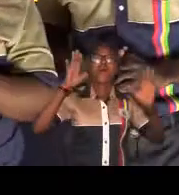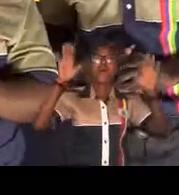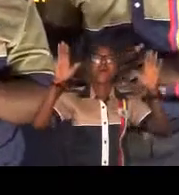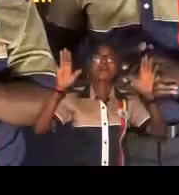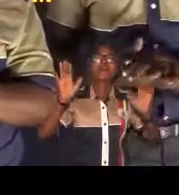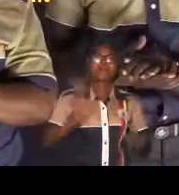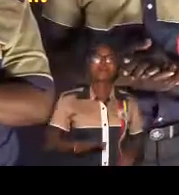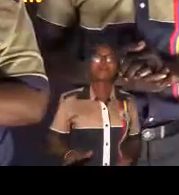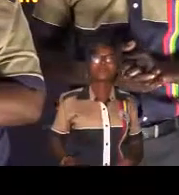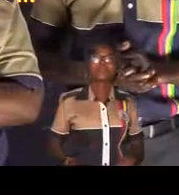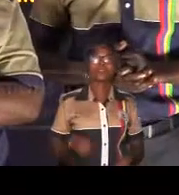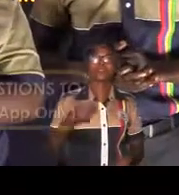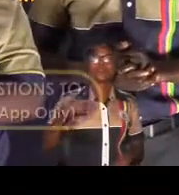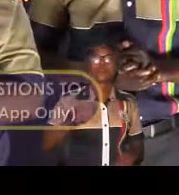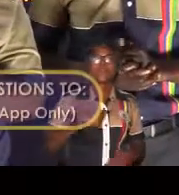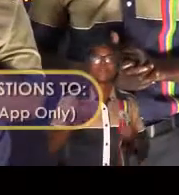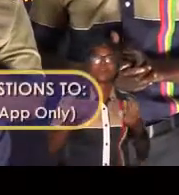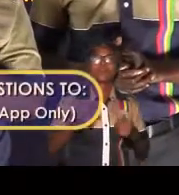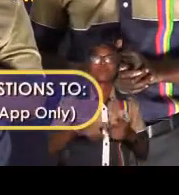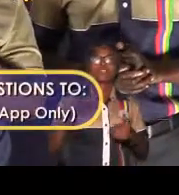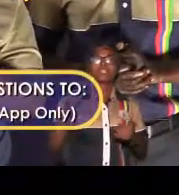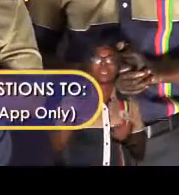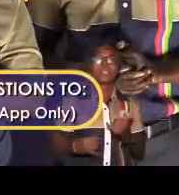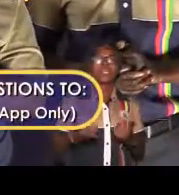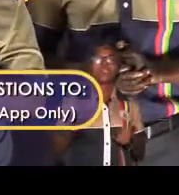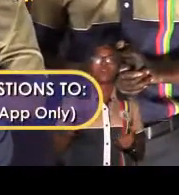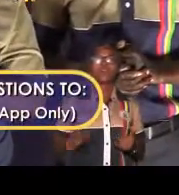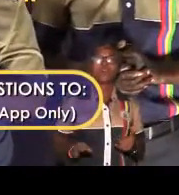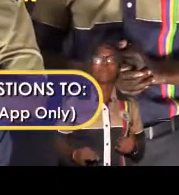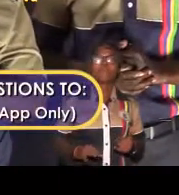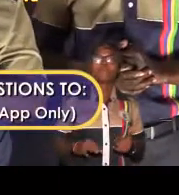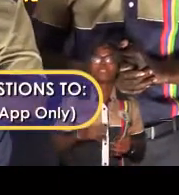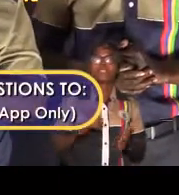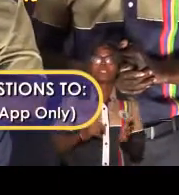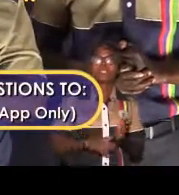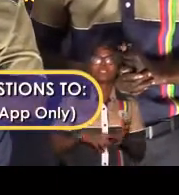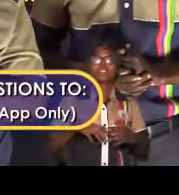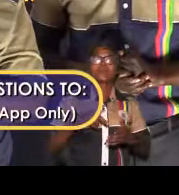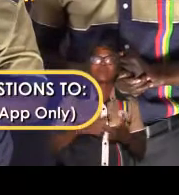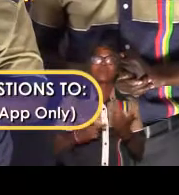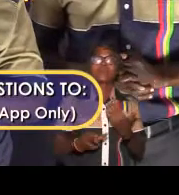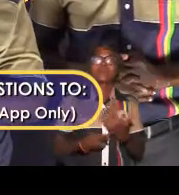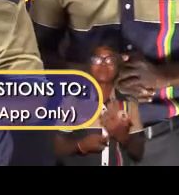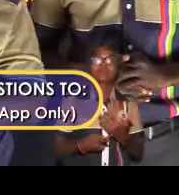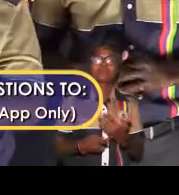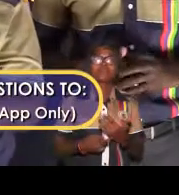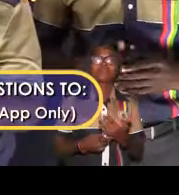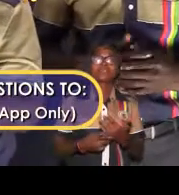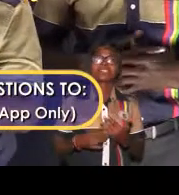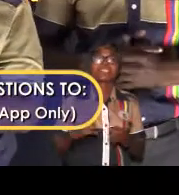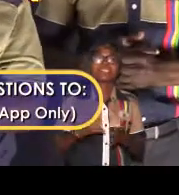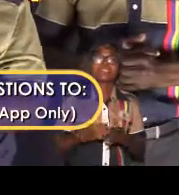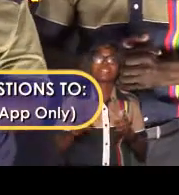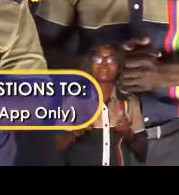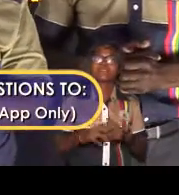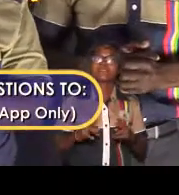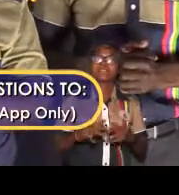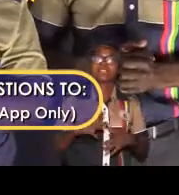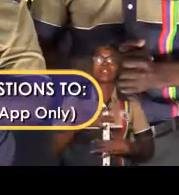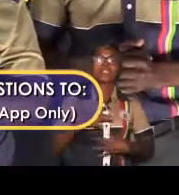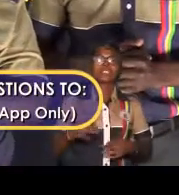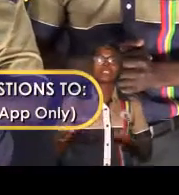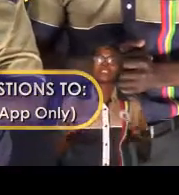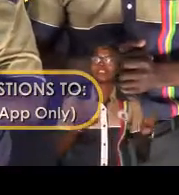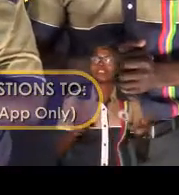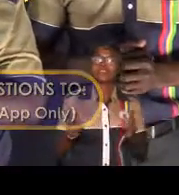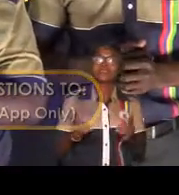My wonderful pupils, we have come to the end of another exciting episode on the classroom in your home. Exciting indeed.